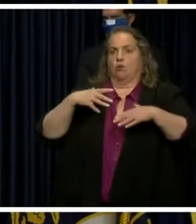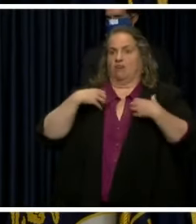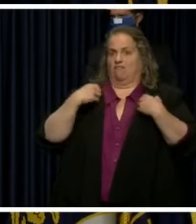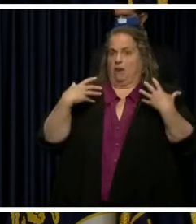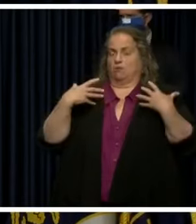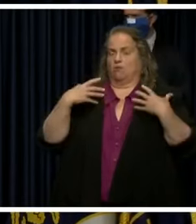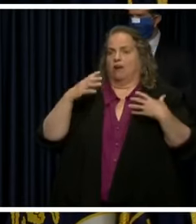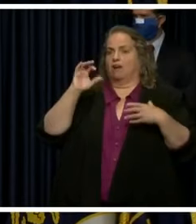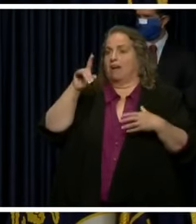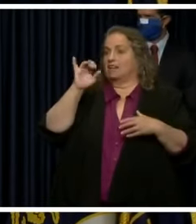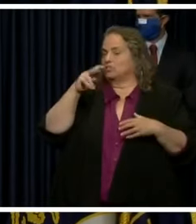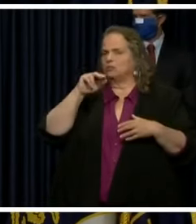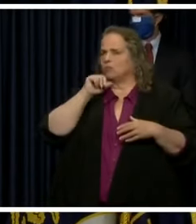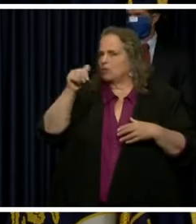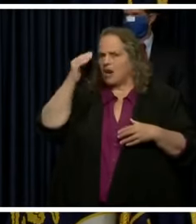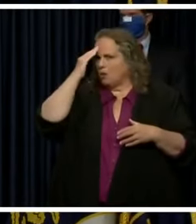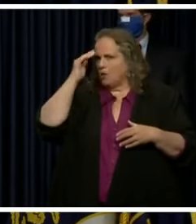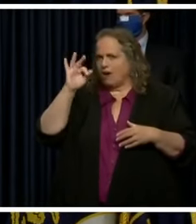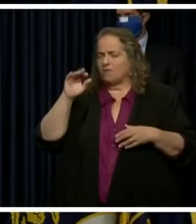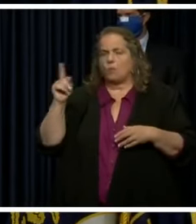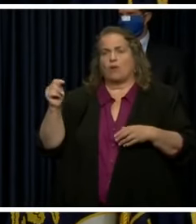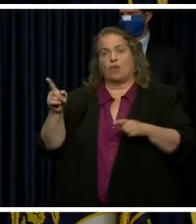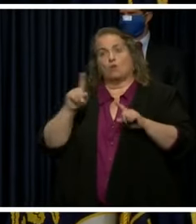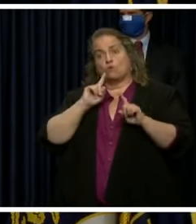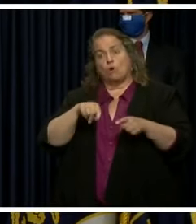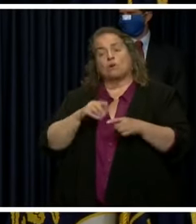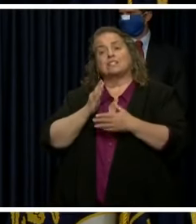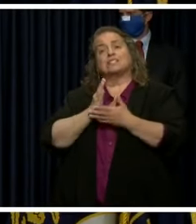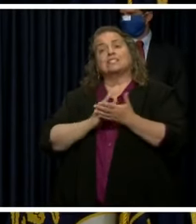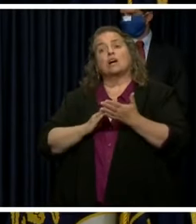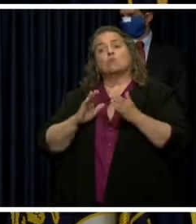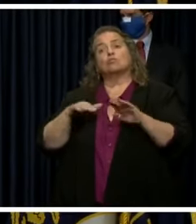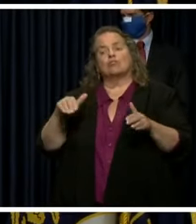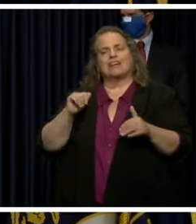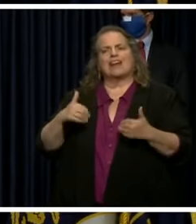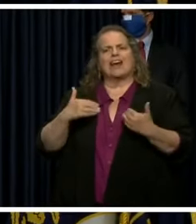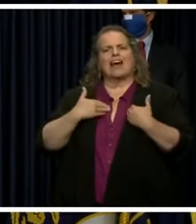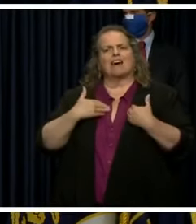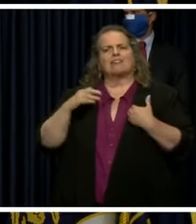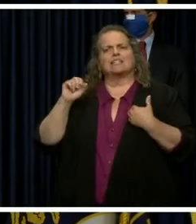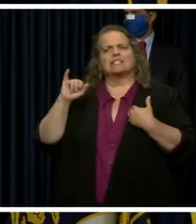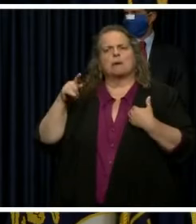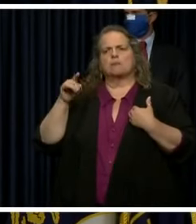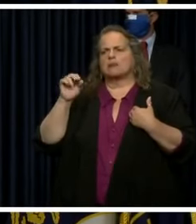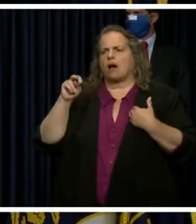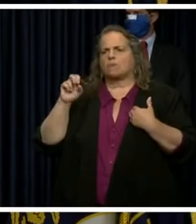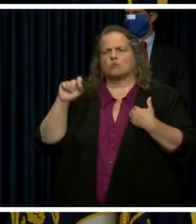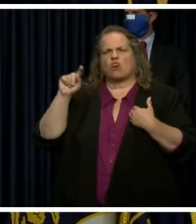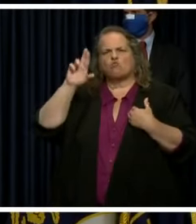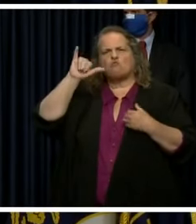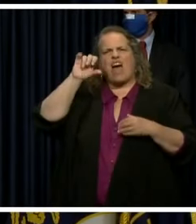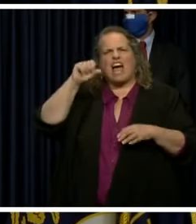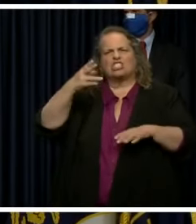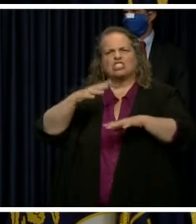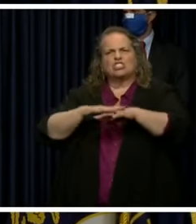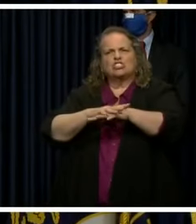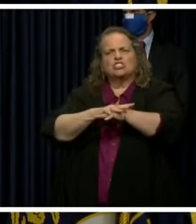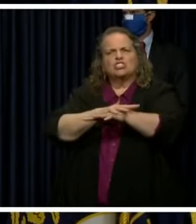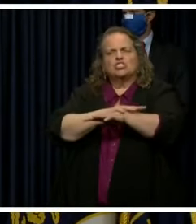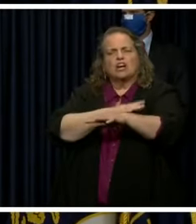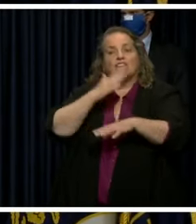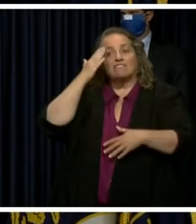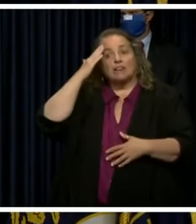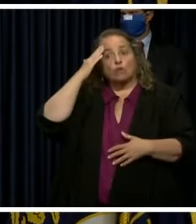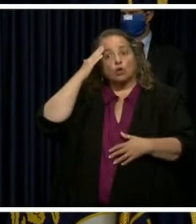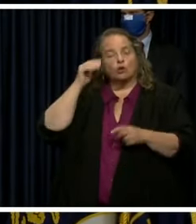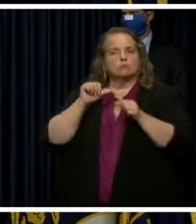So what they're reporting is that some of these children can have symptoms where they develop a rash, where they develop a